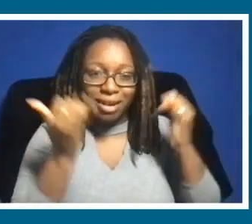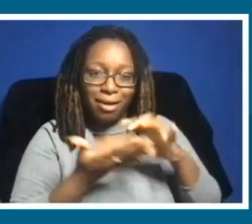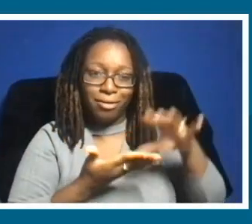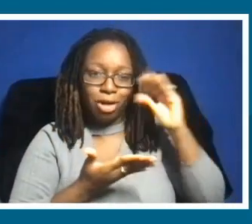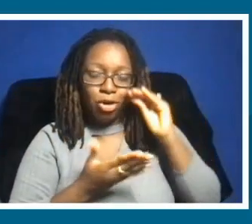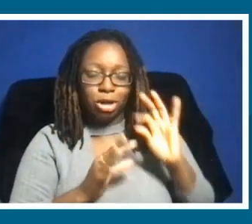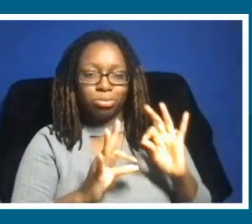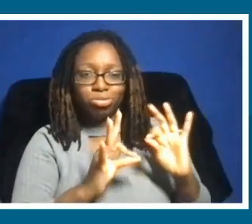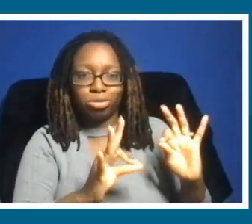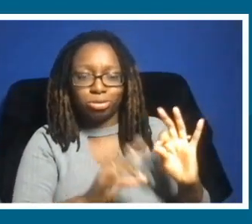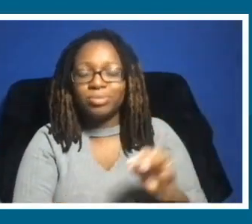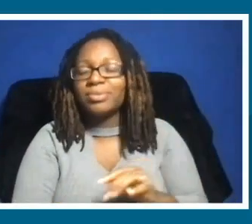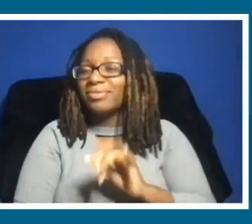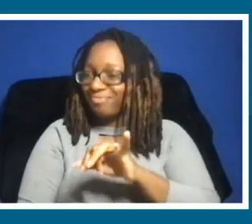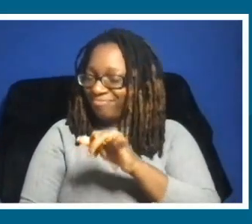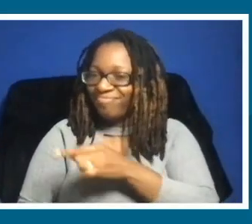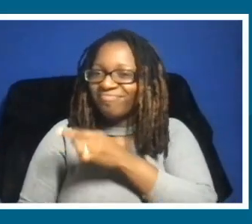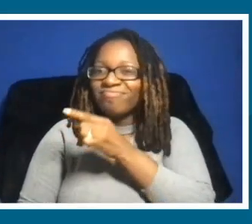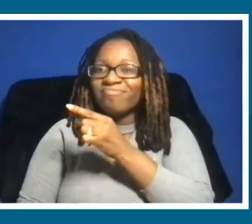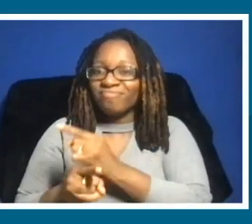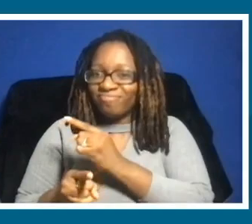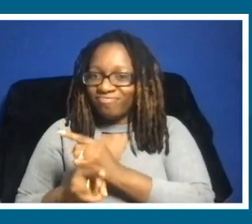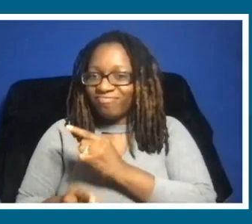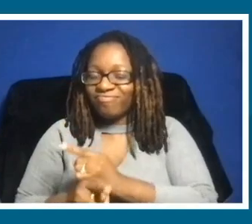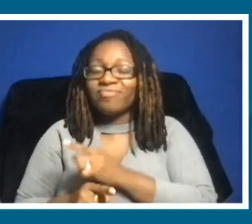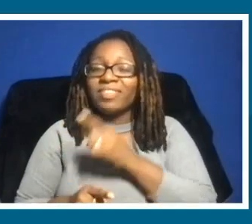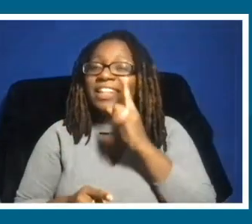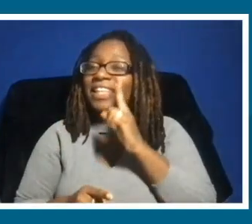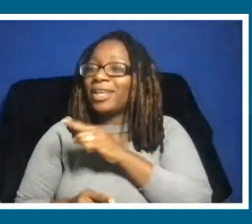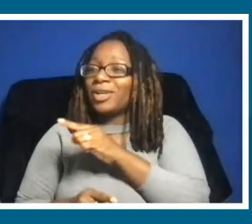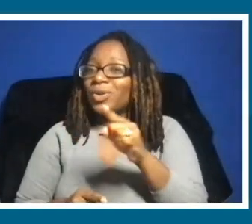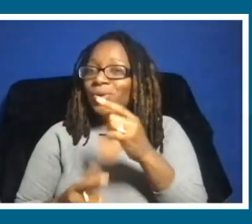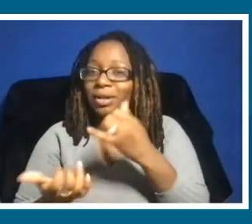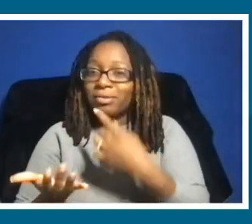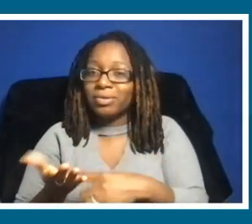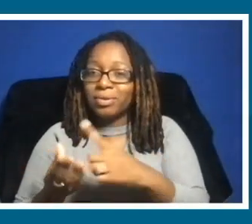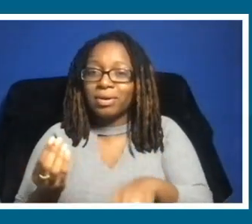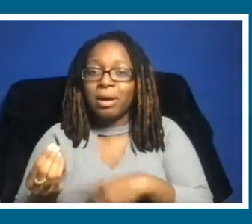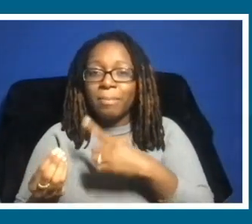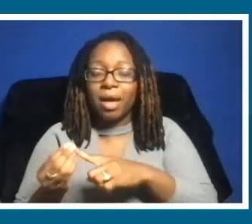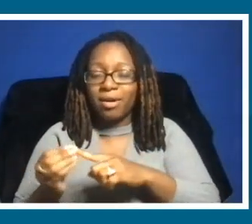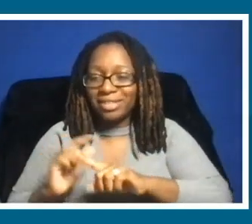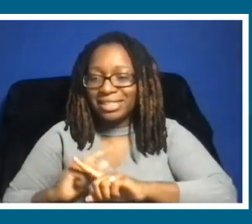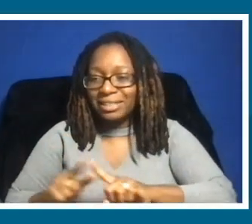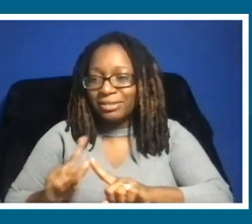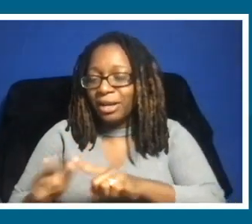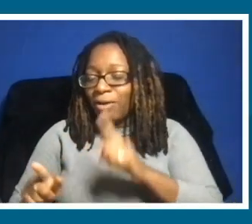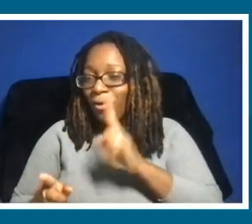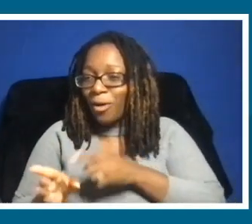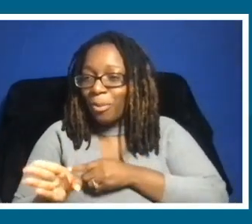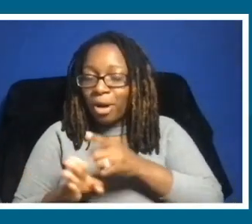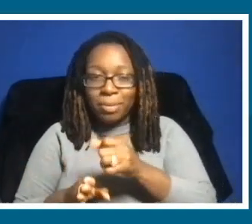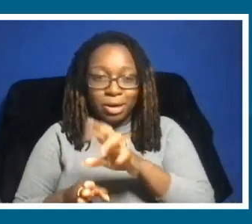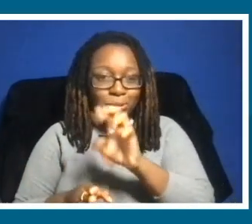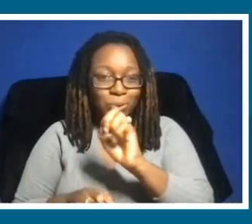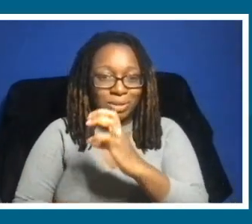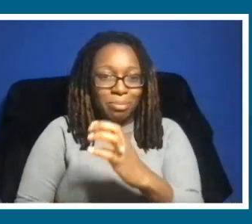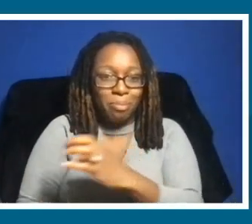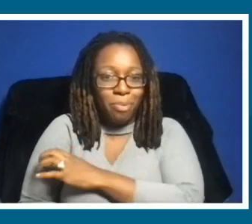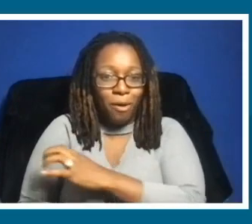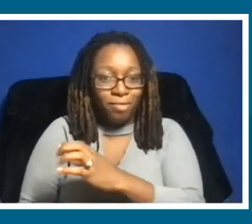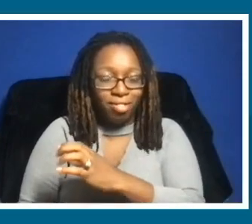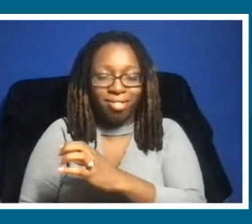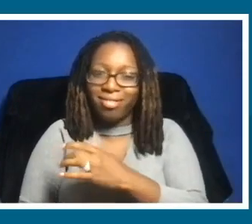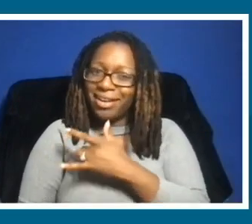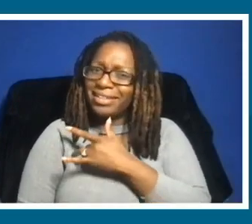all spoken to just the different powers of primary sources and the fact that they all do connect